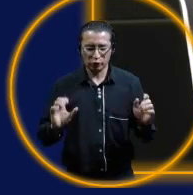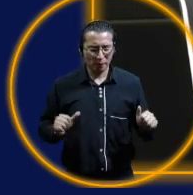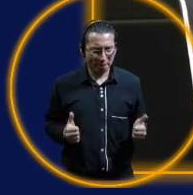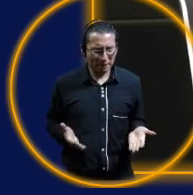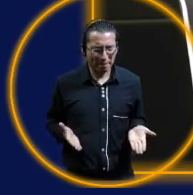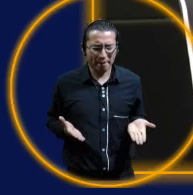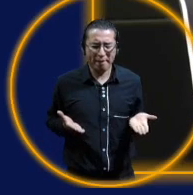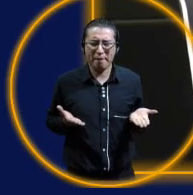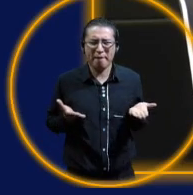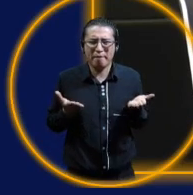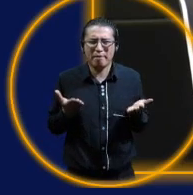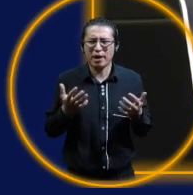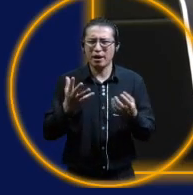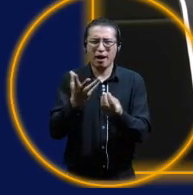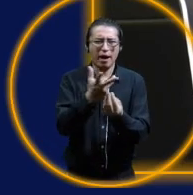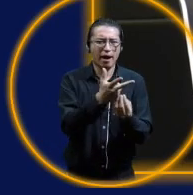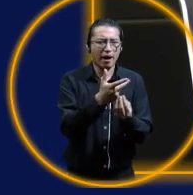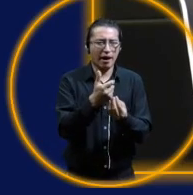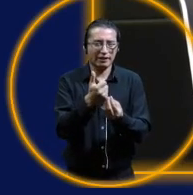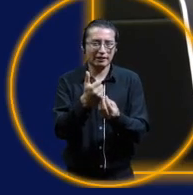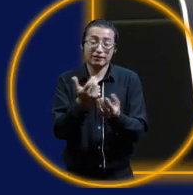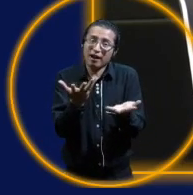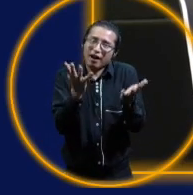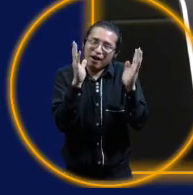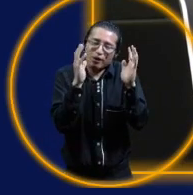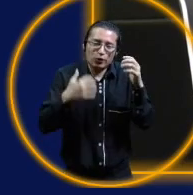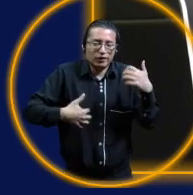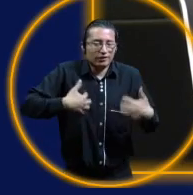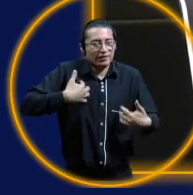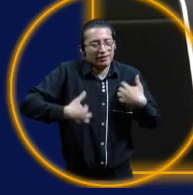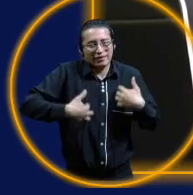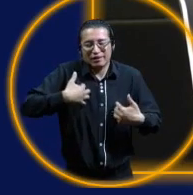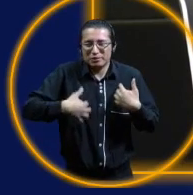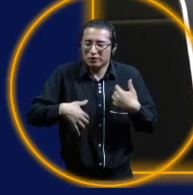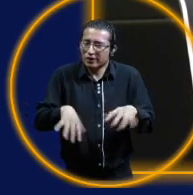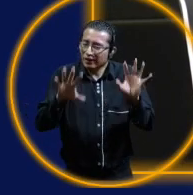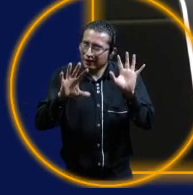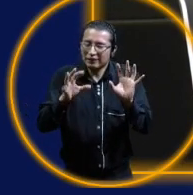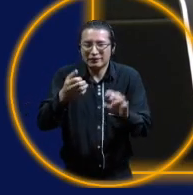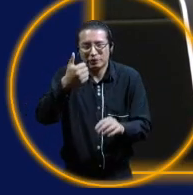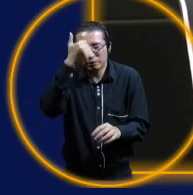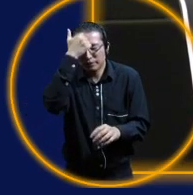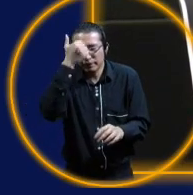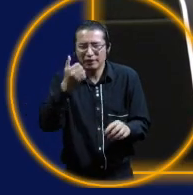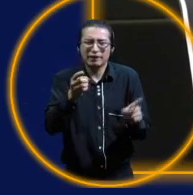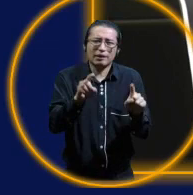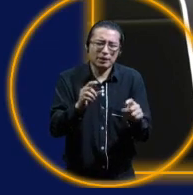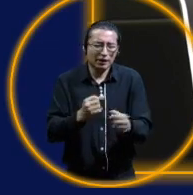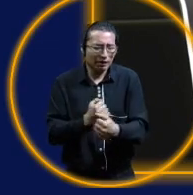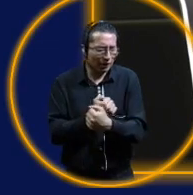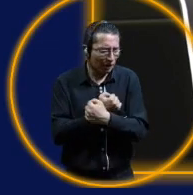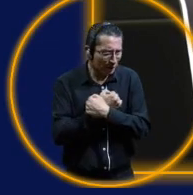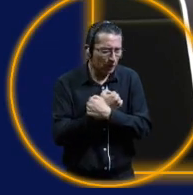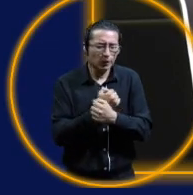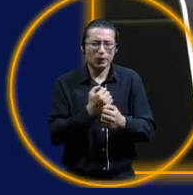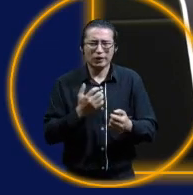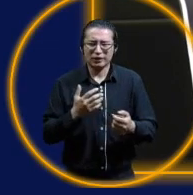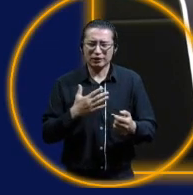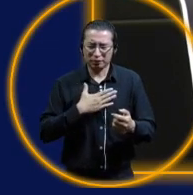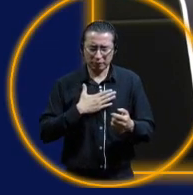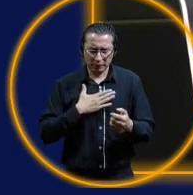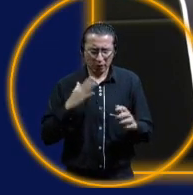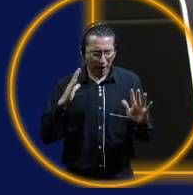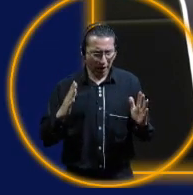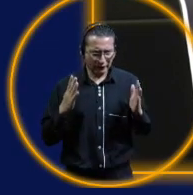fear is often like a self-fear of worthiness. Like, am I singing in tune enough?